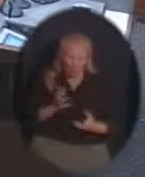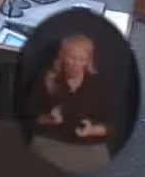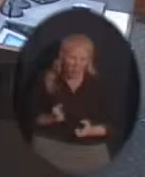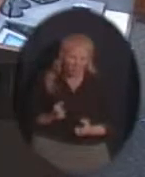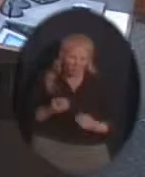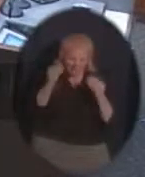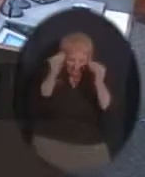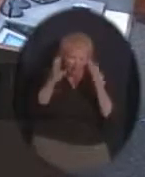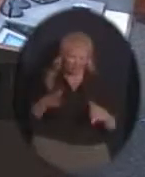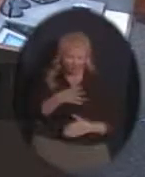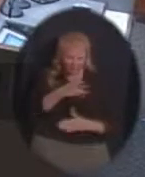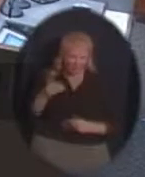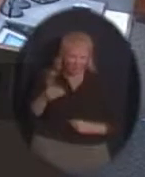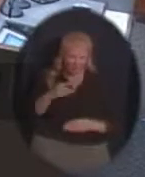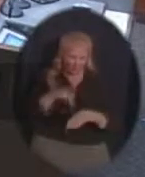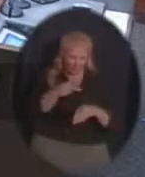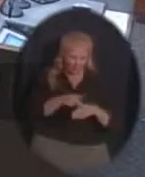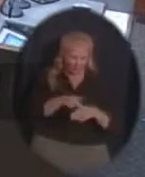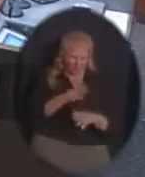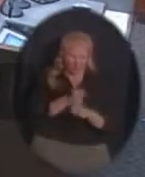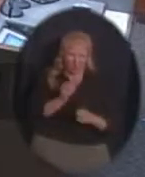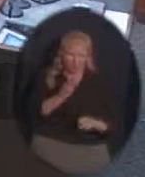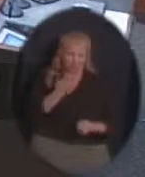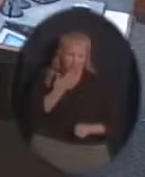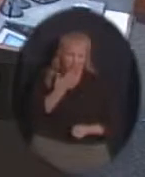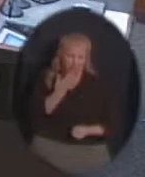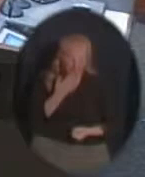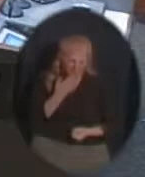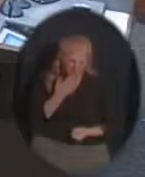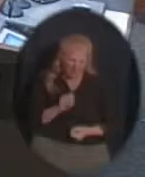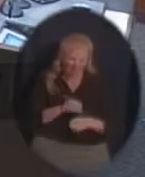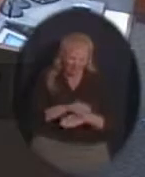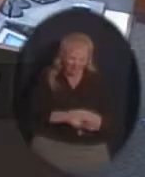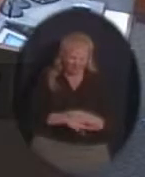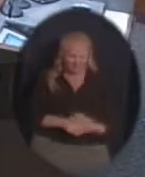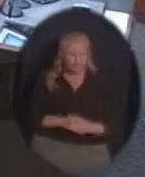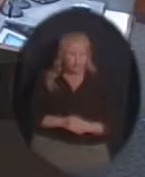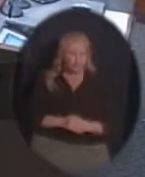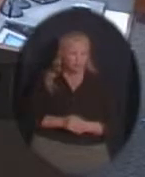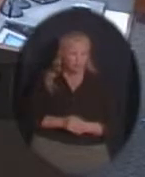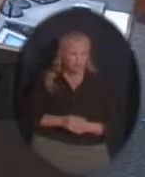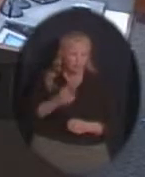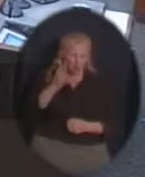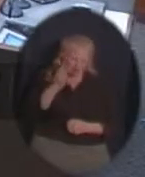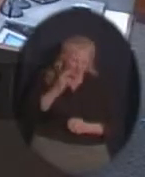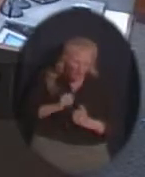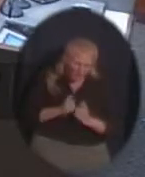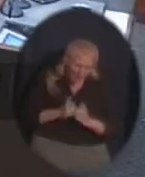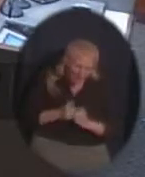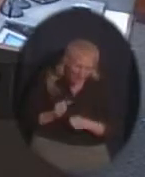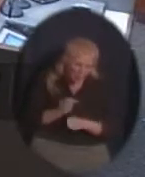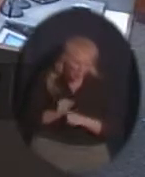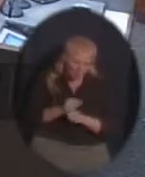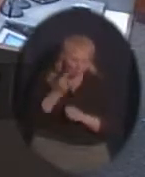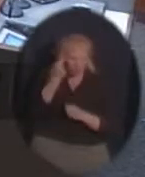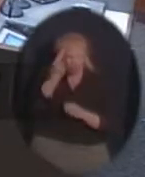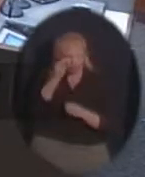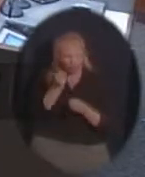look at it and evaluate it for a year, a couple years, and then we can talk about it again.